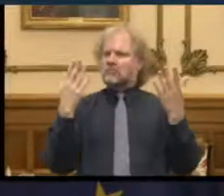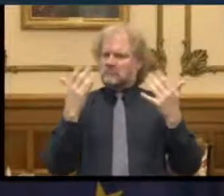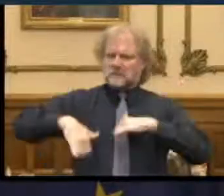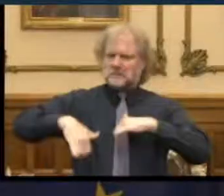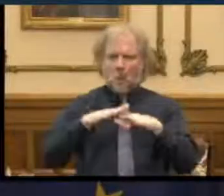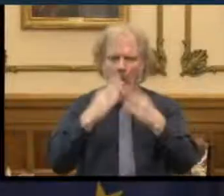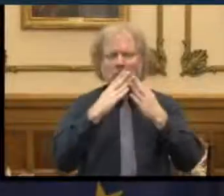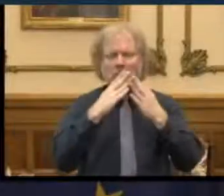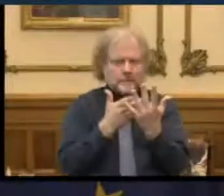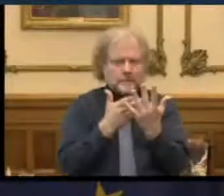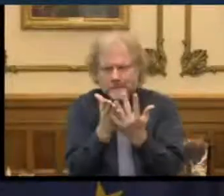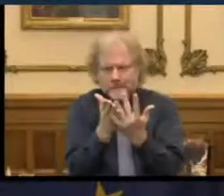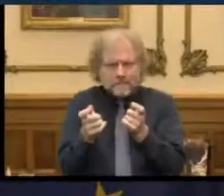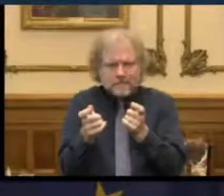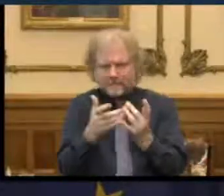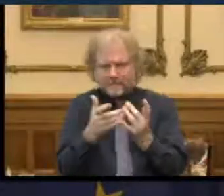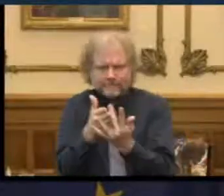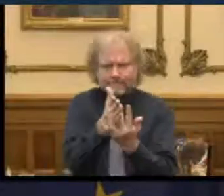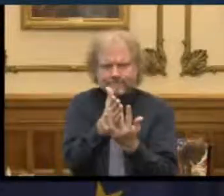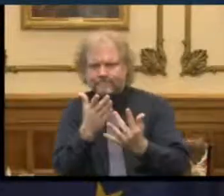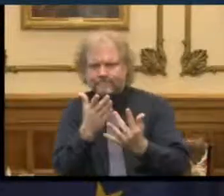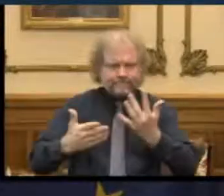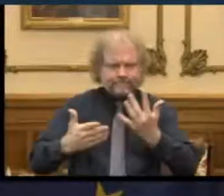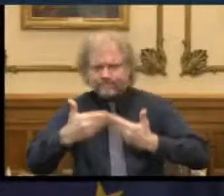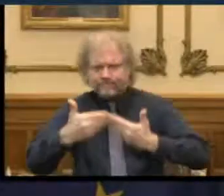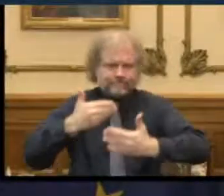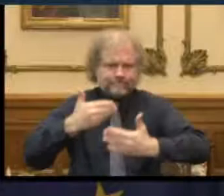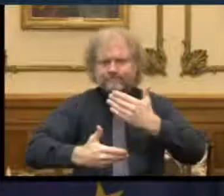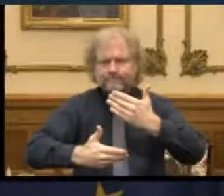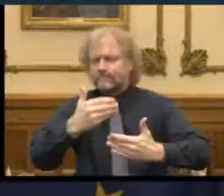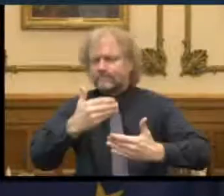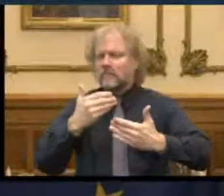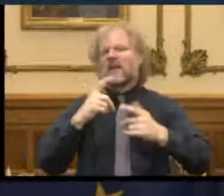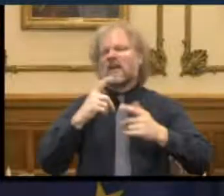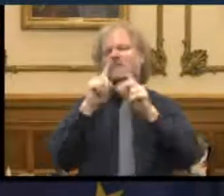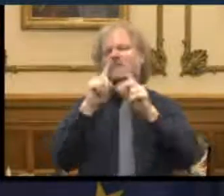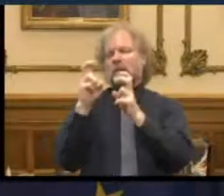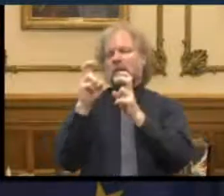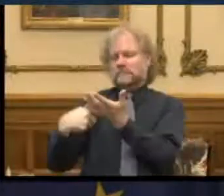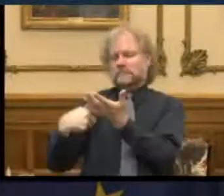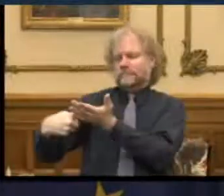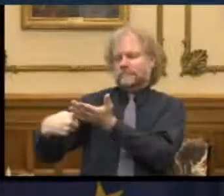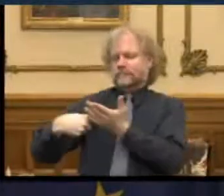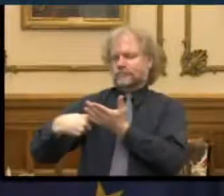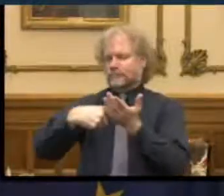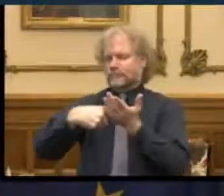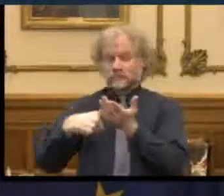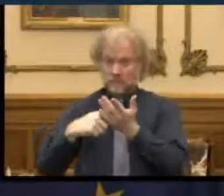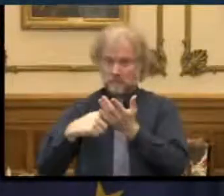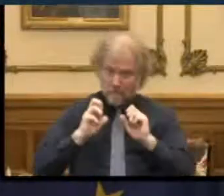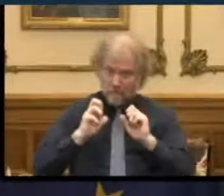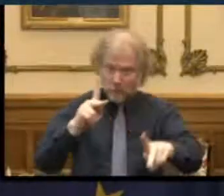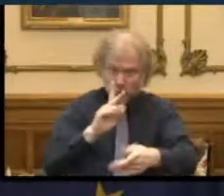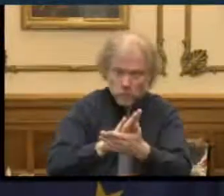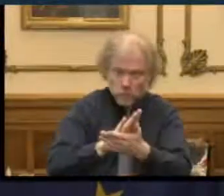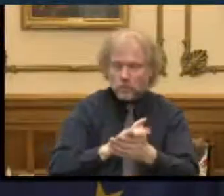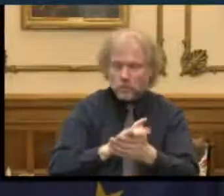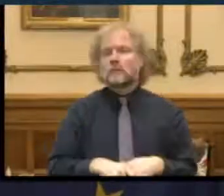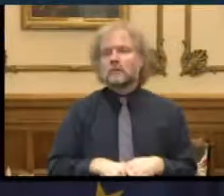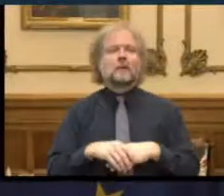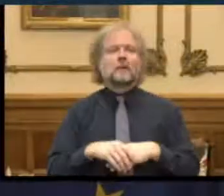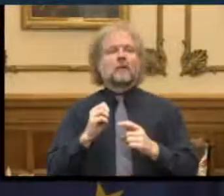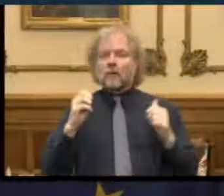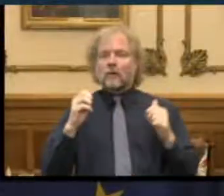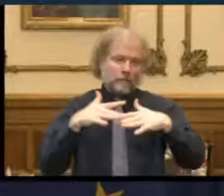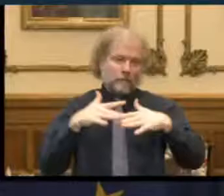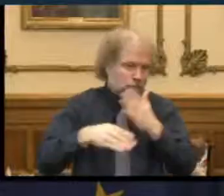managing our way through this. And so those are other topics that we discuss at length, whether it be going back to school or Big Ten football or et